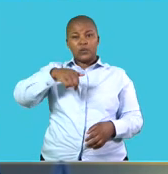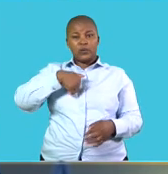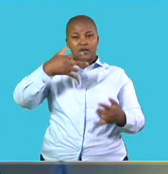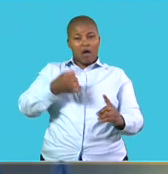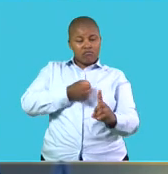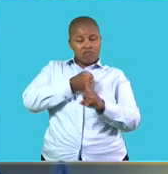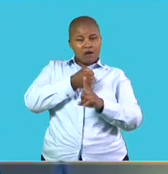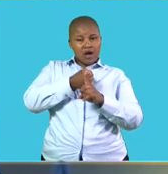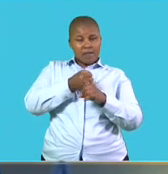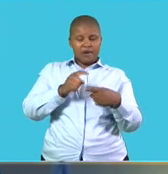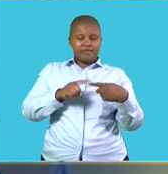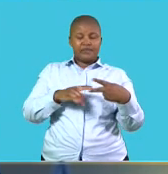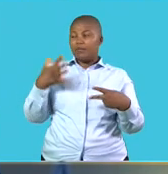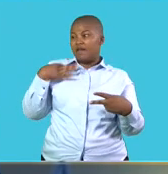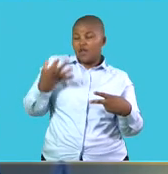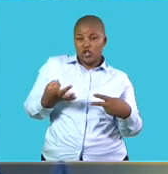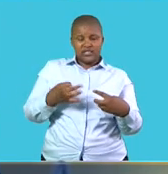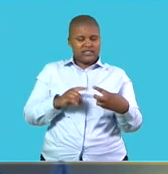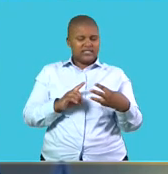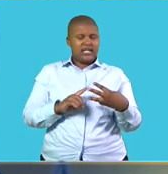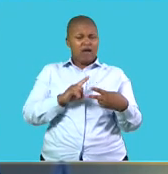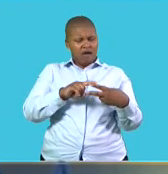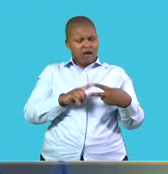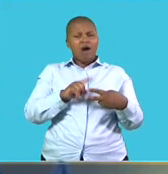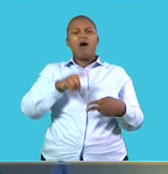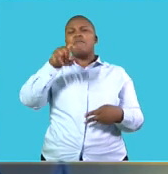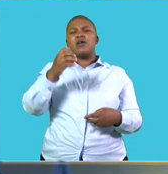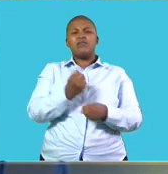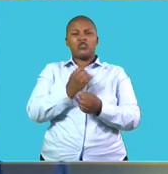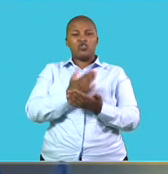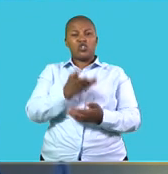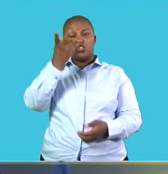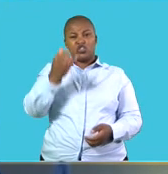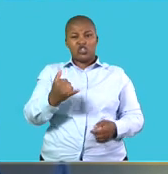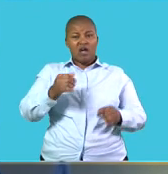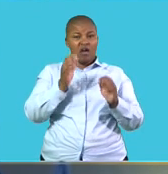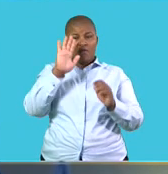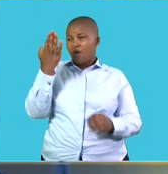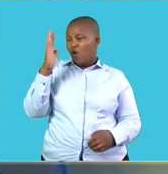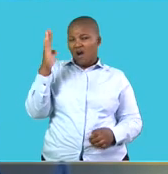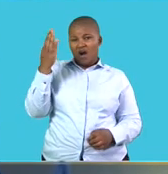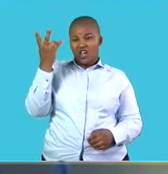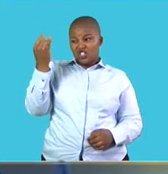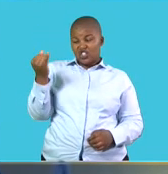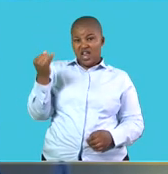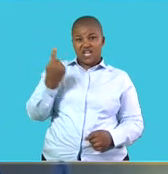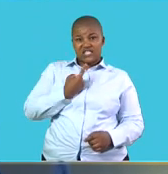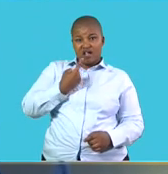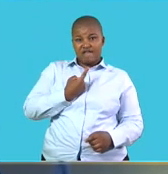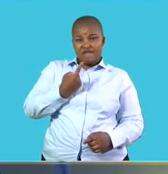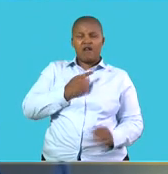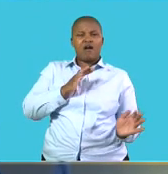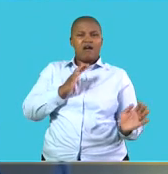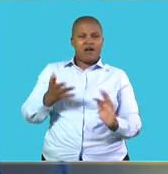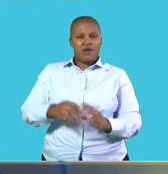activists, volunteers, to look at the mirror and see what the mirror yields, so that